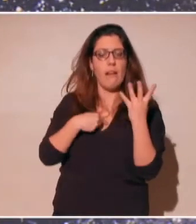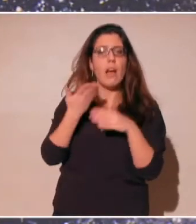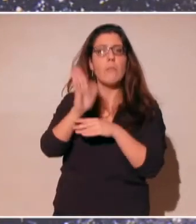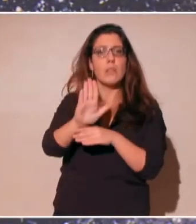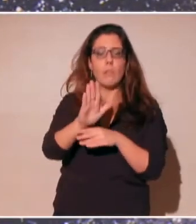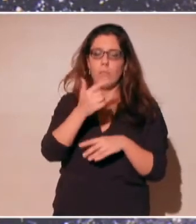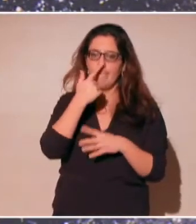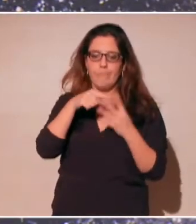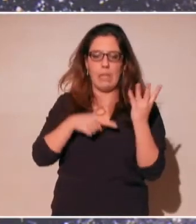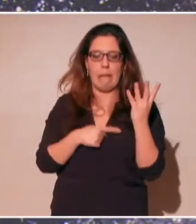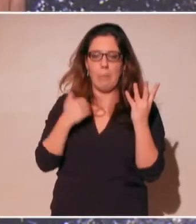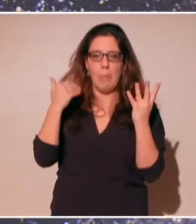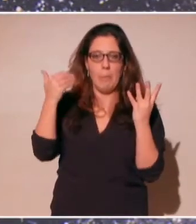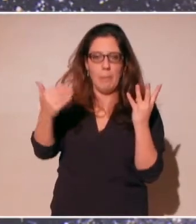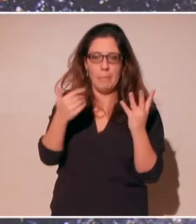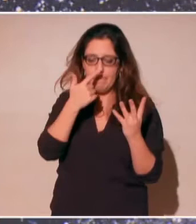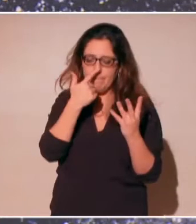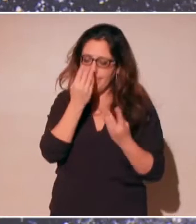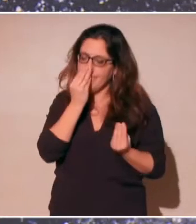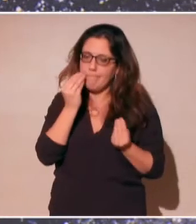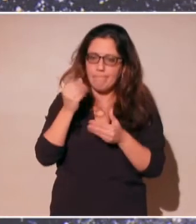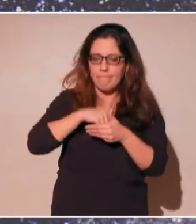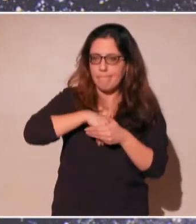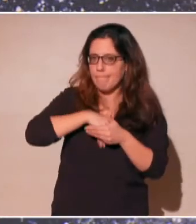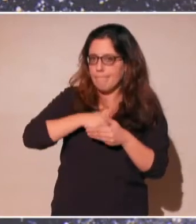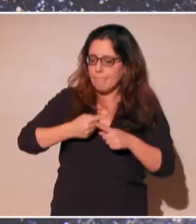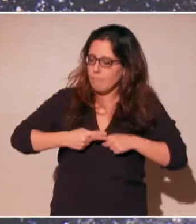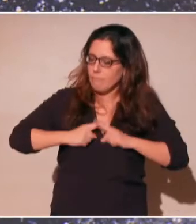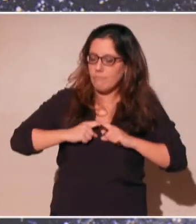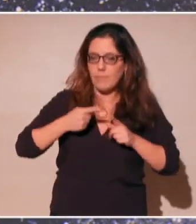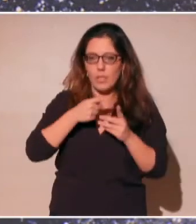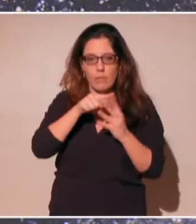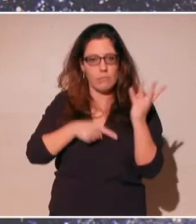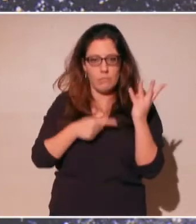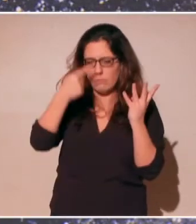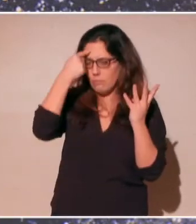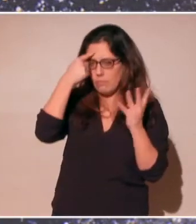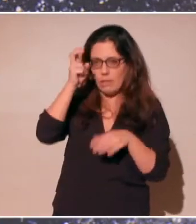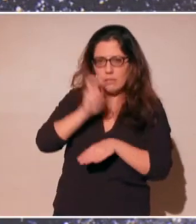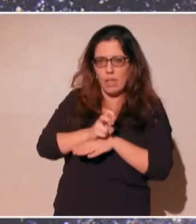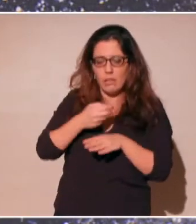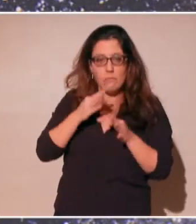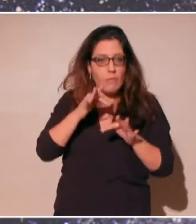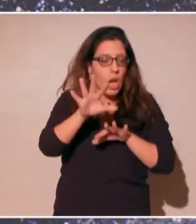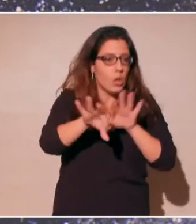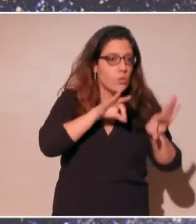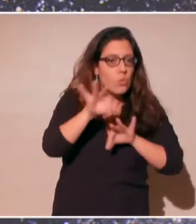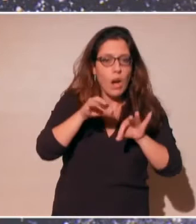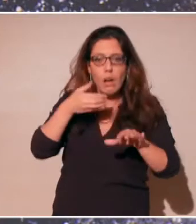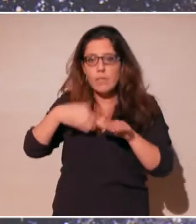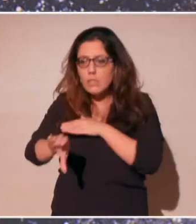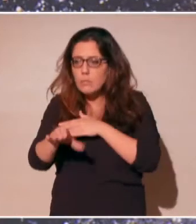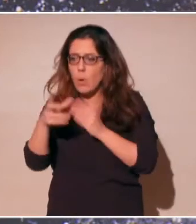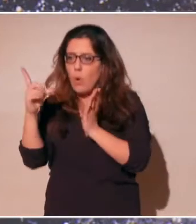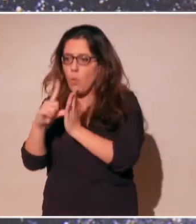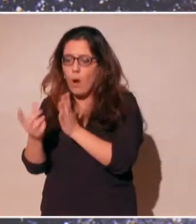spoke about are our 4 basic beliefs, and allows us, therefore, to concentrate on our thinking, our